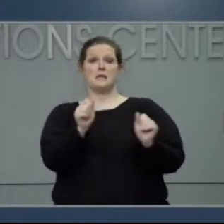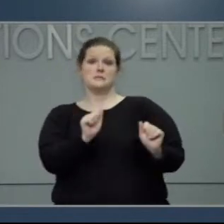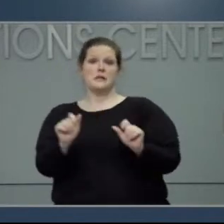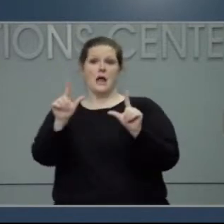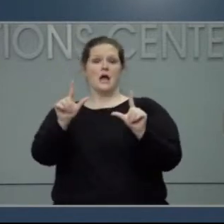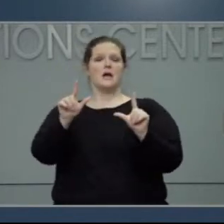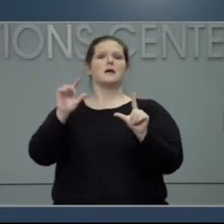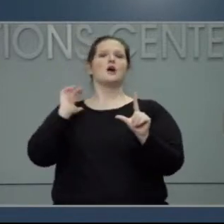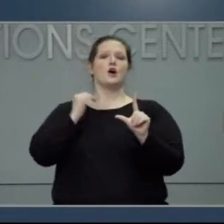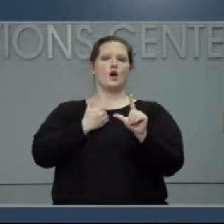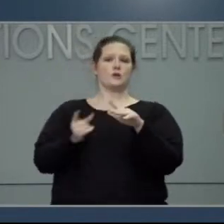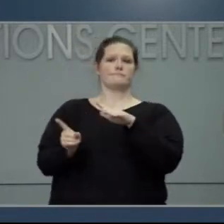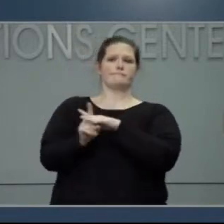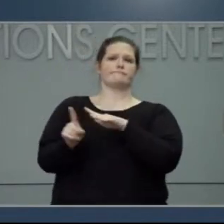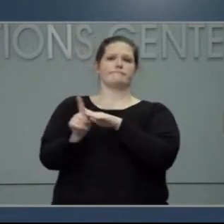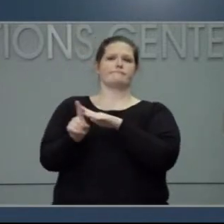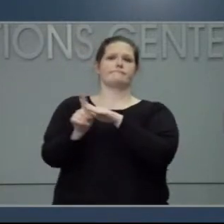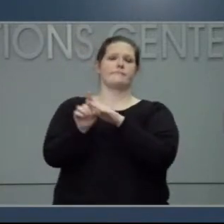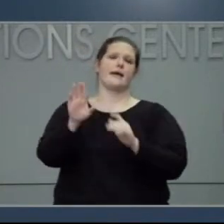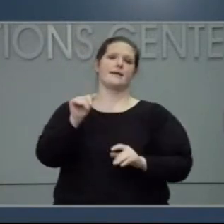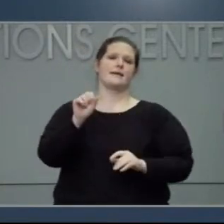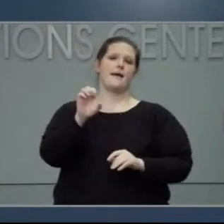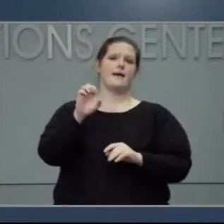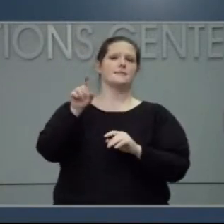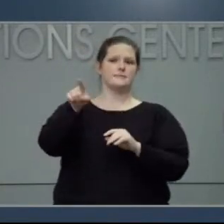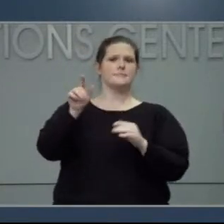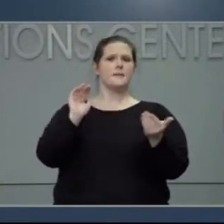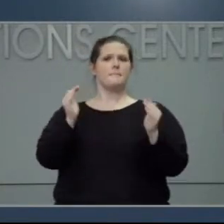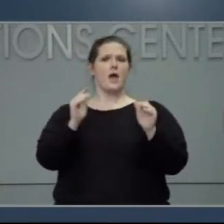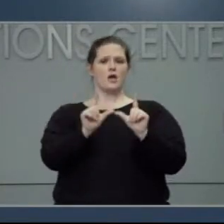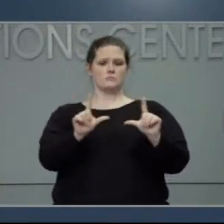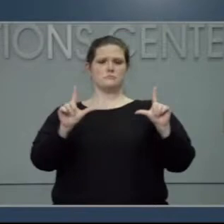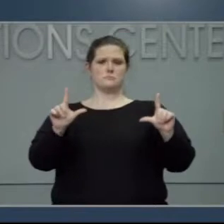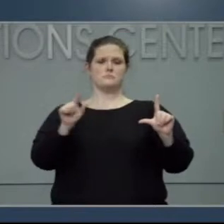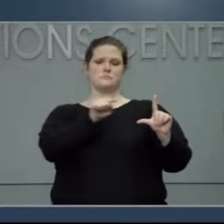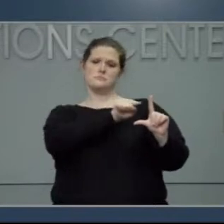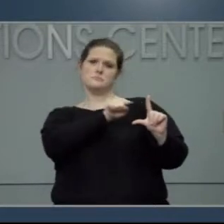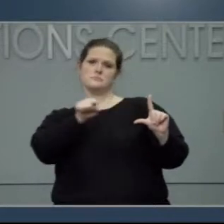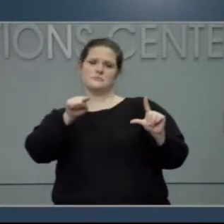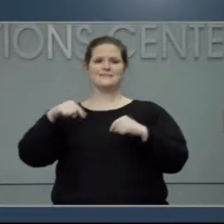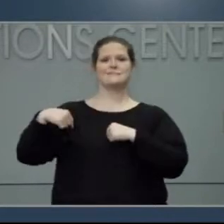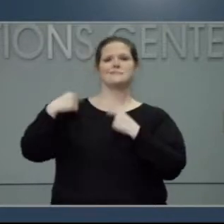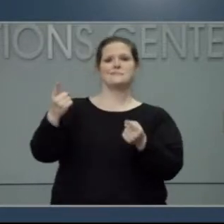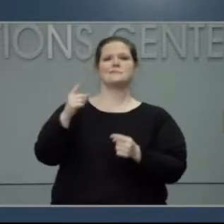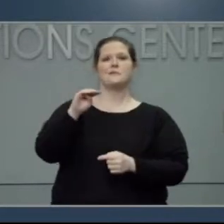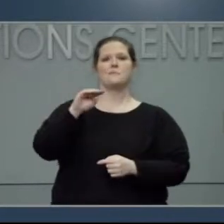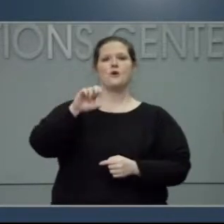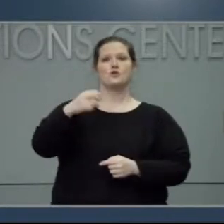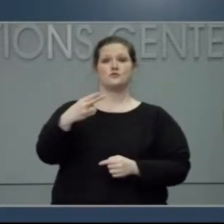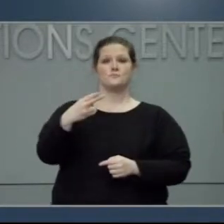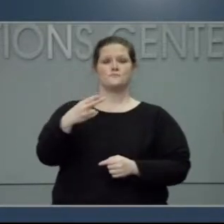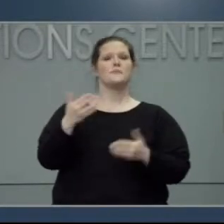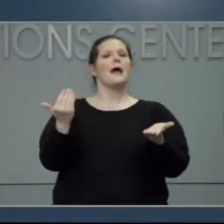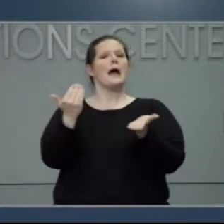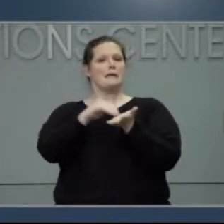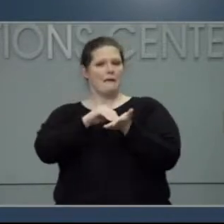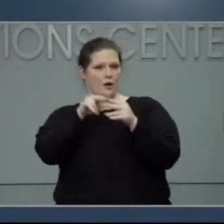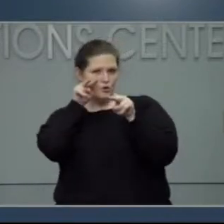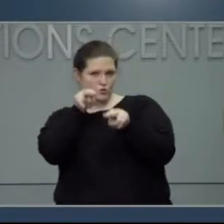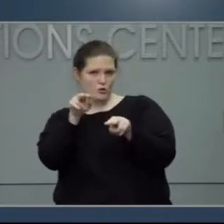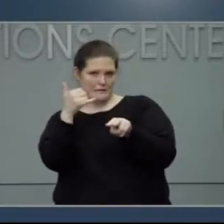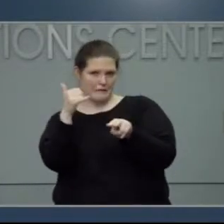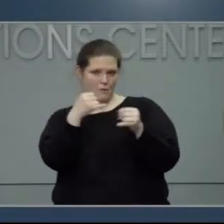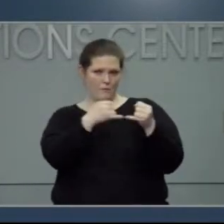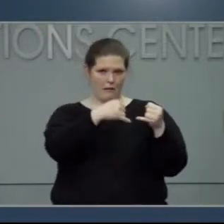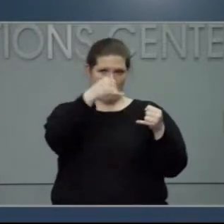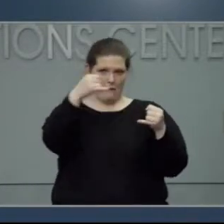had our first case over a year ago, March of 2020. And looking at the yellow line, you can see that cases have decreased since peaking in